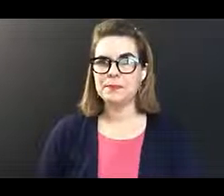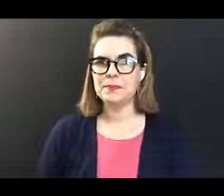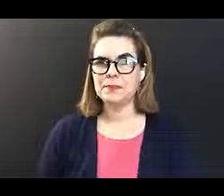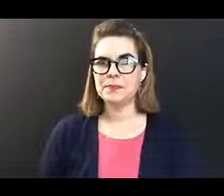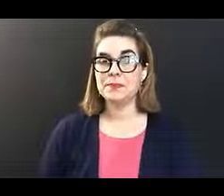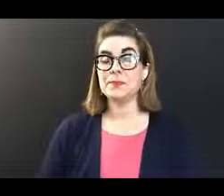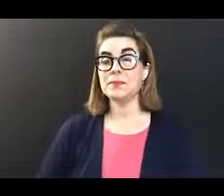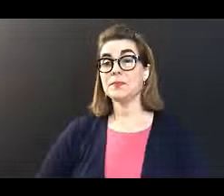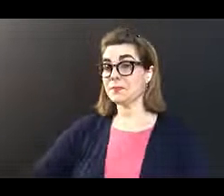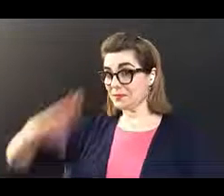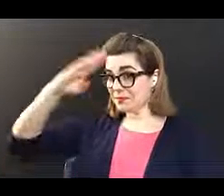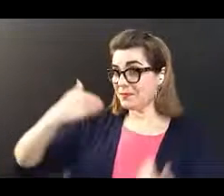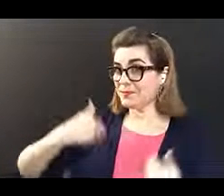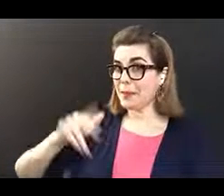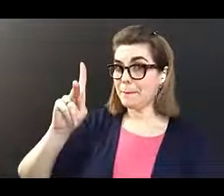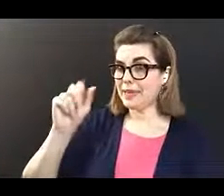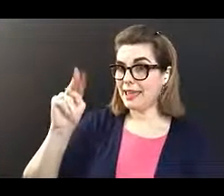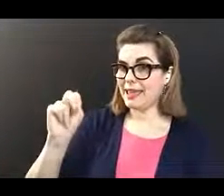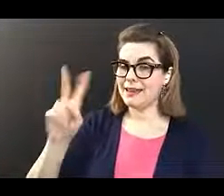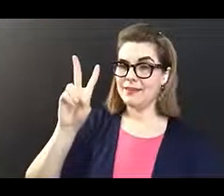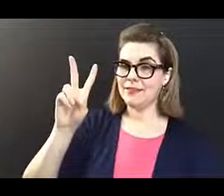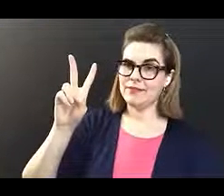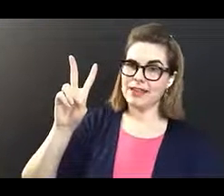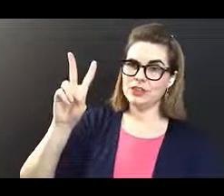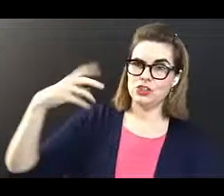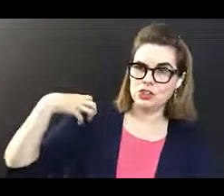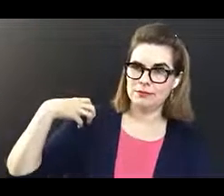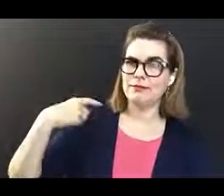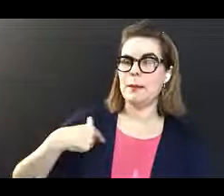Hi, I'm Kate Chasen. I'm the vice chair of SWEAR, and I'm a junior